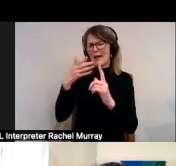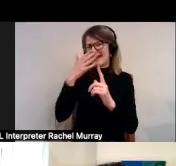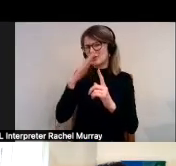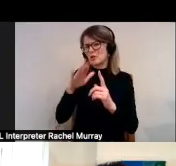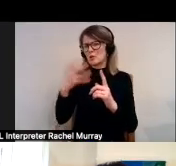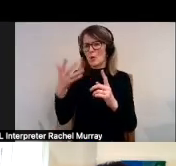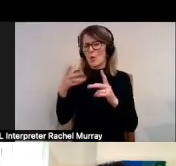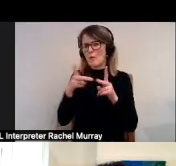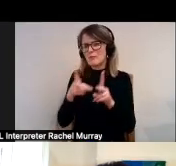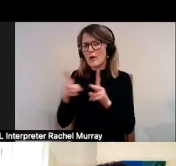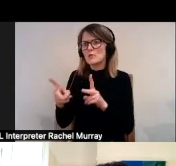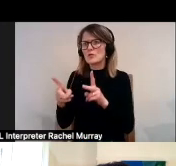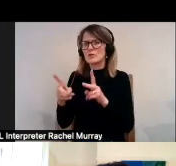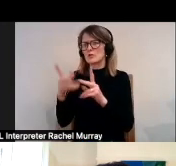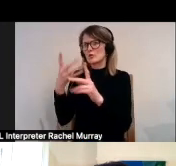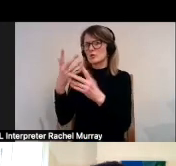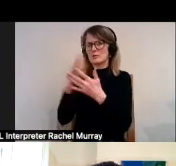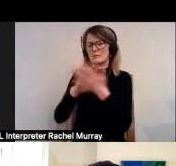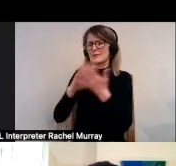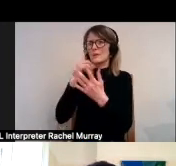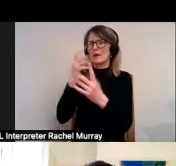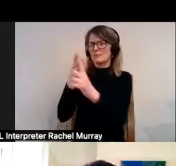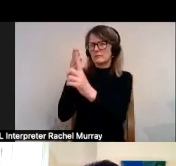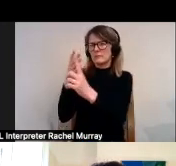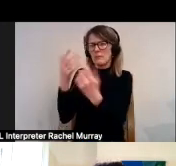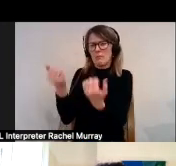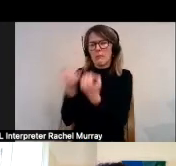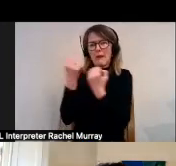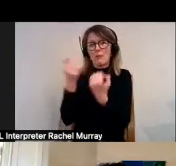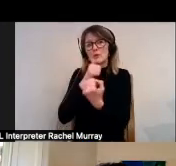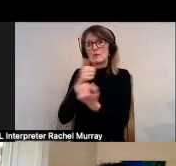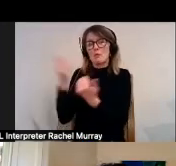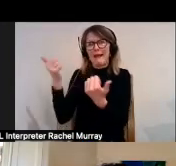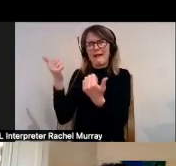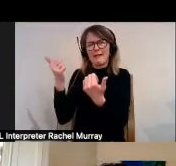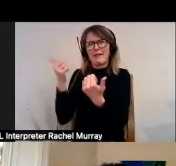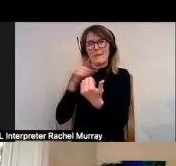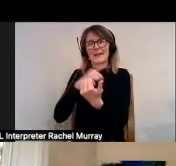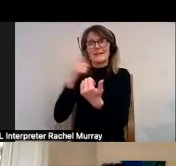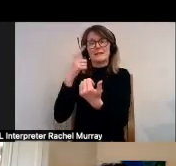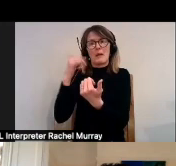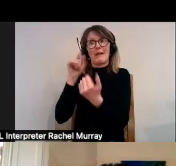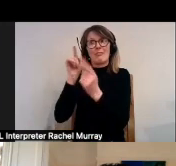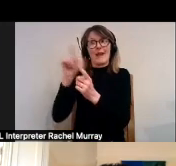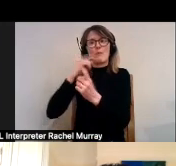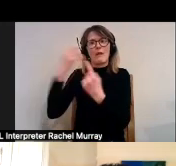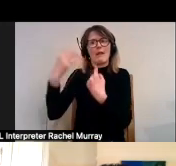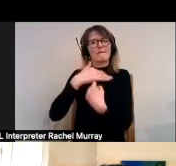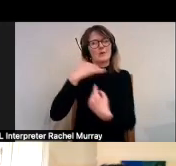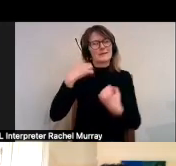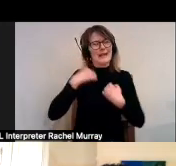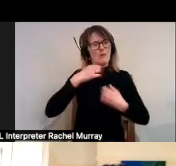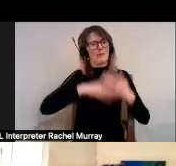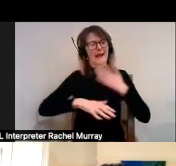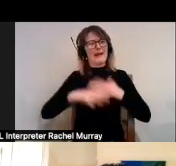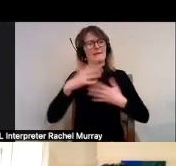as we notice power used well, that might then shape our behaviour. It also might gradually broaden our perspective of power